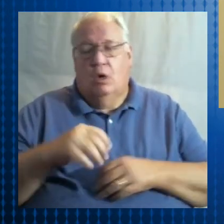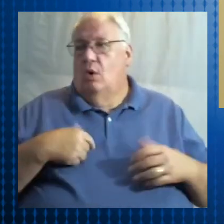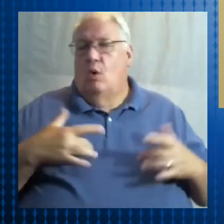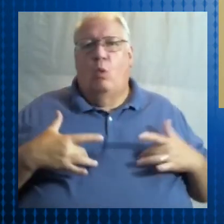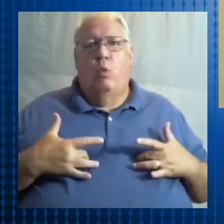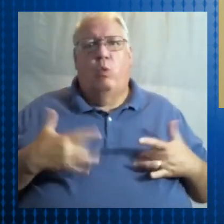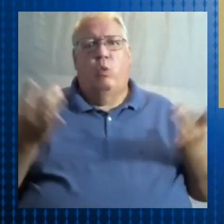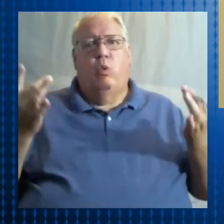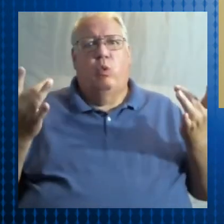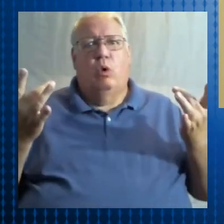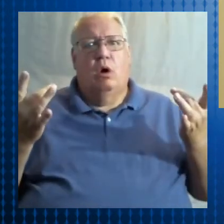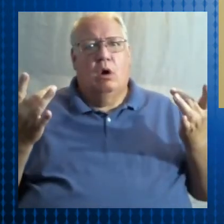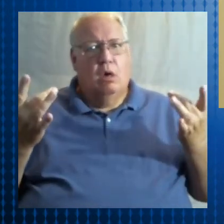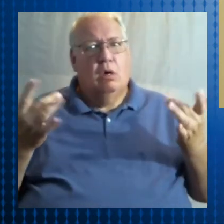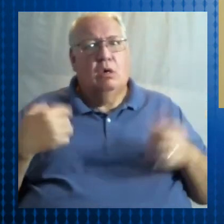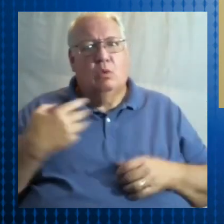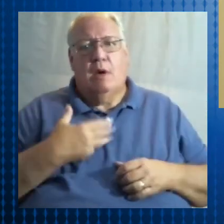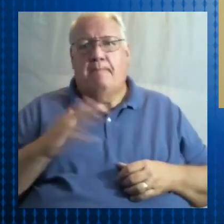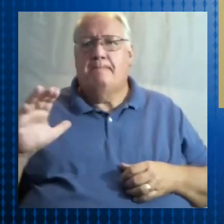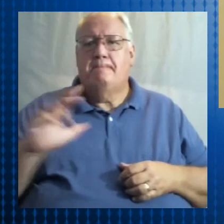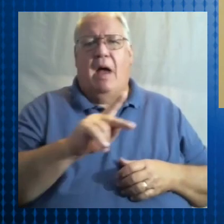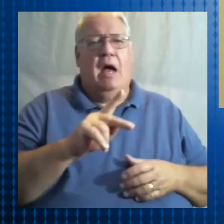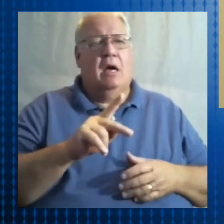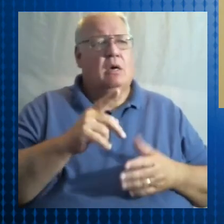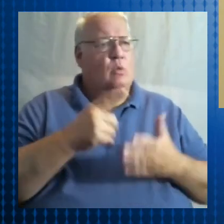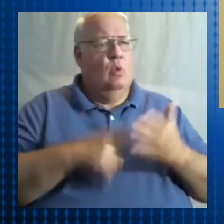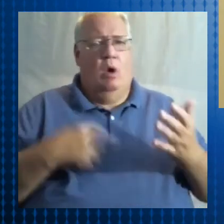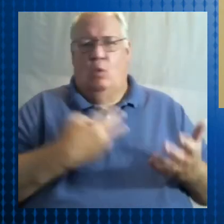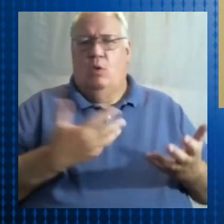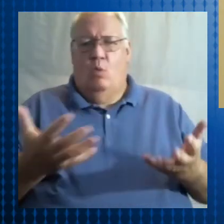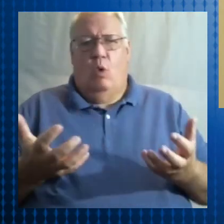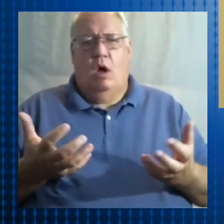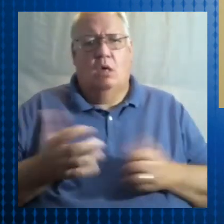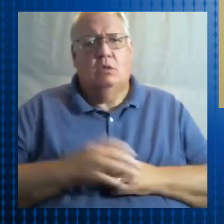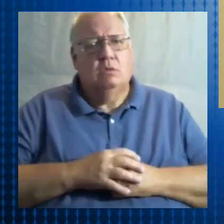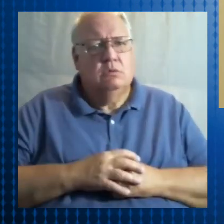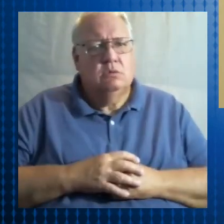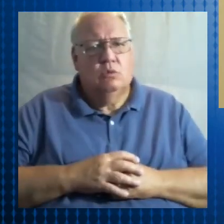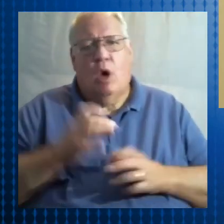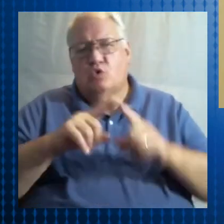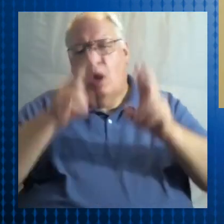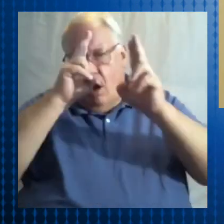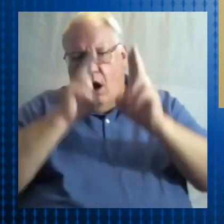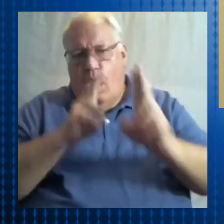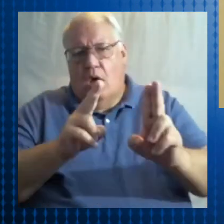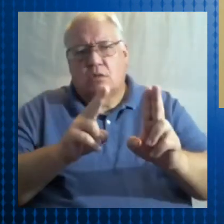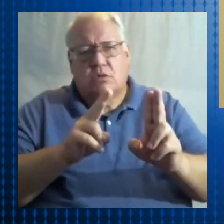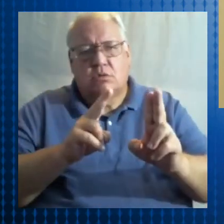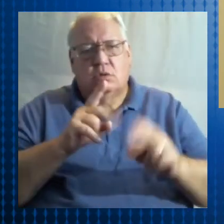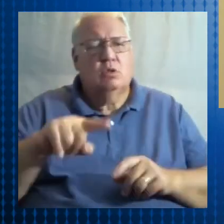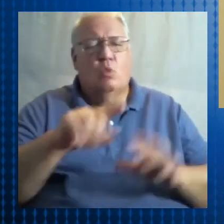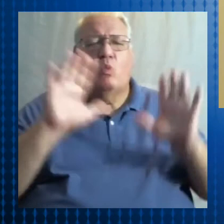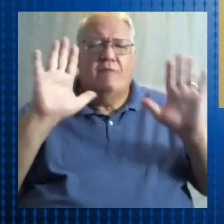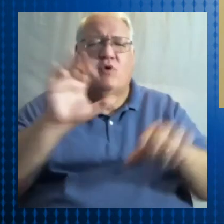because, you know, we were back to what we wanted to do, which is to honor the tremendous work that